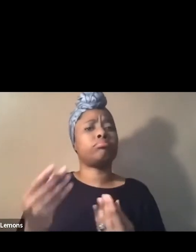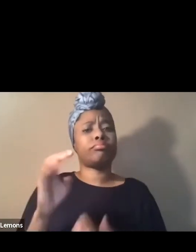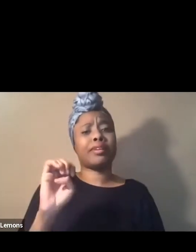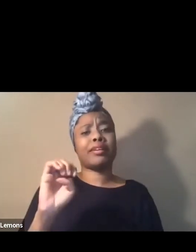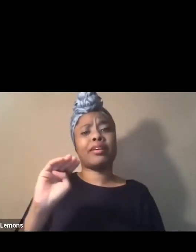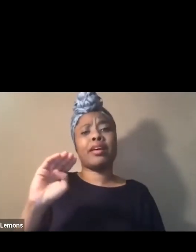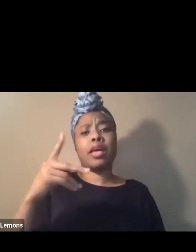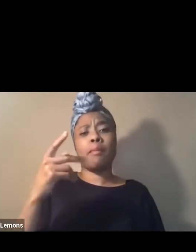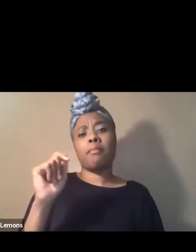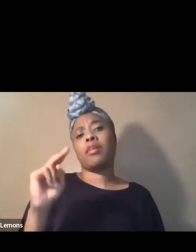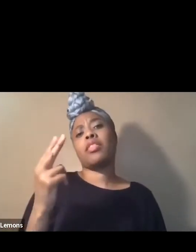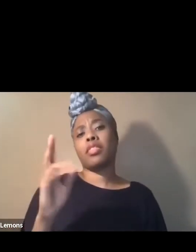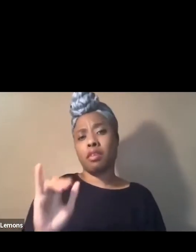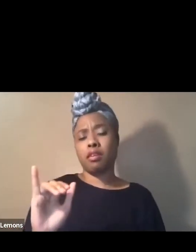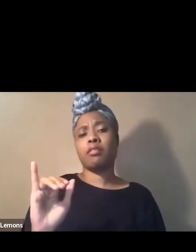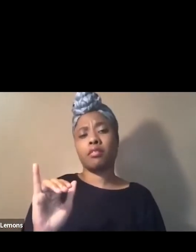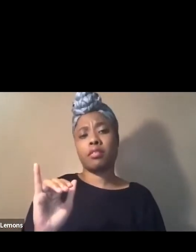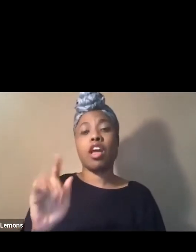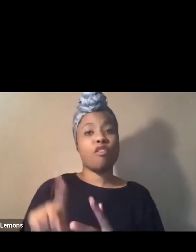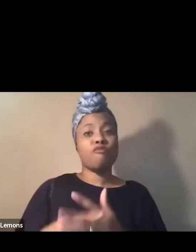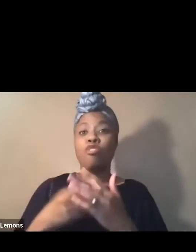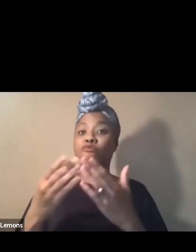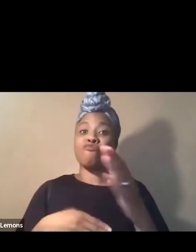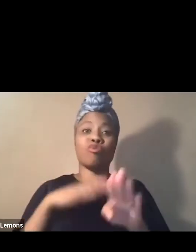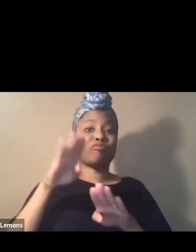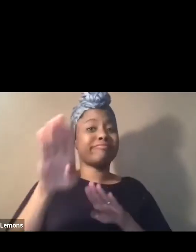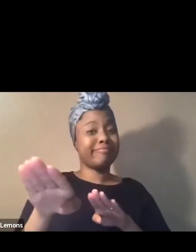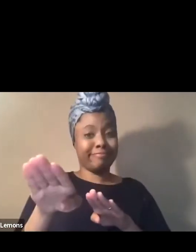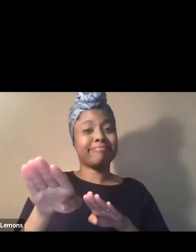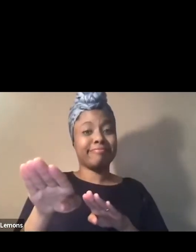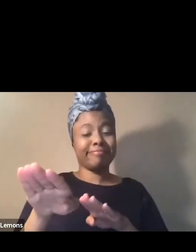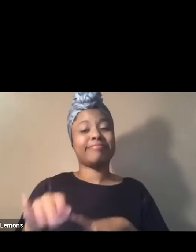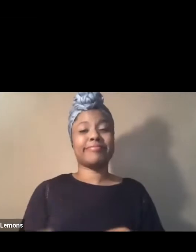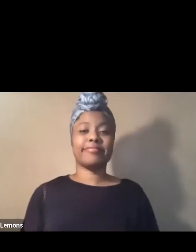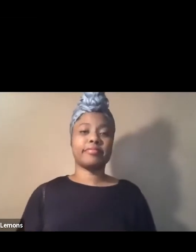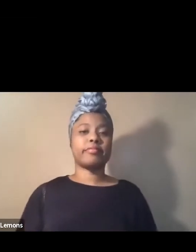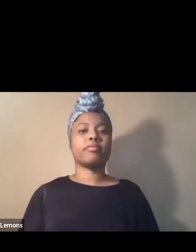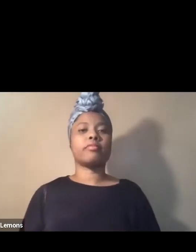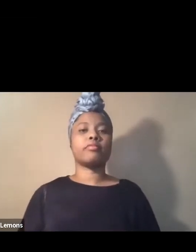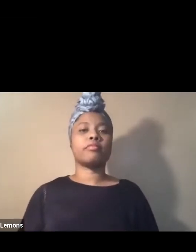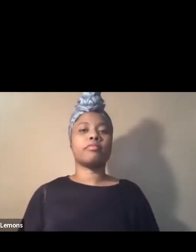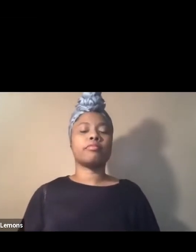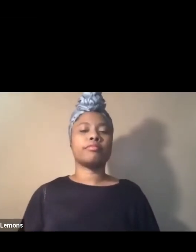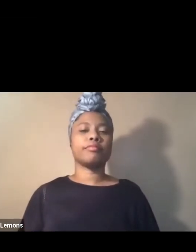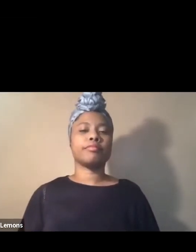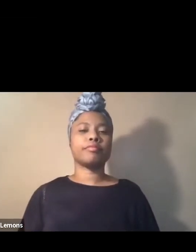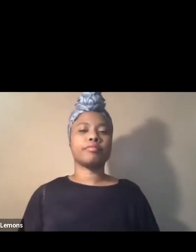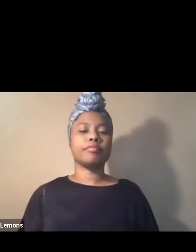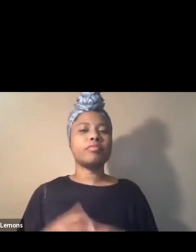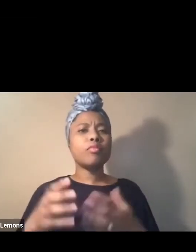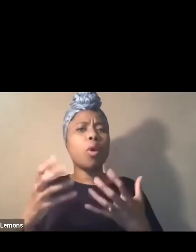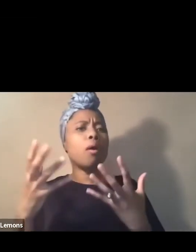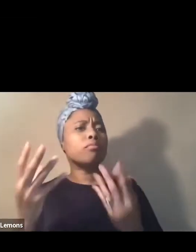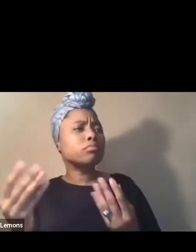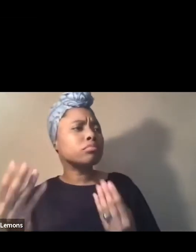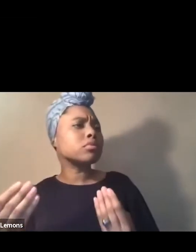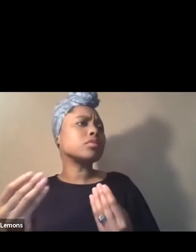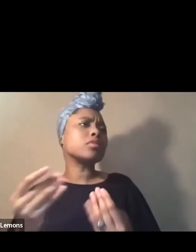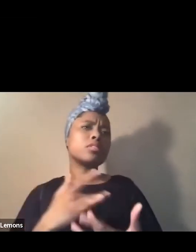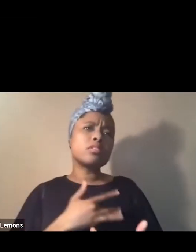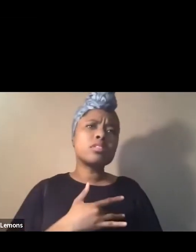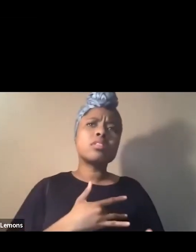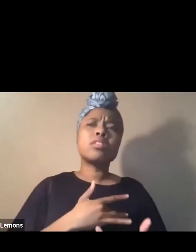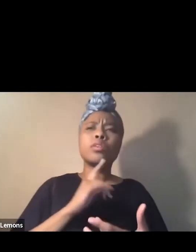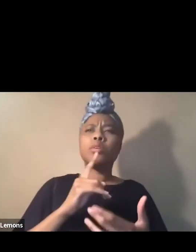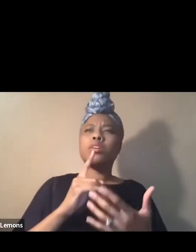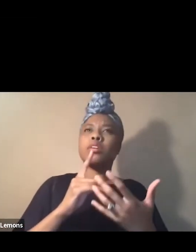this is the first stage. And in this desire to be empathetic and being moved